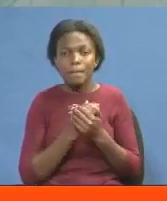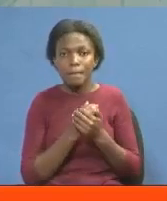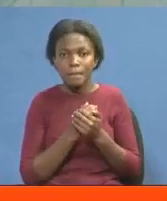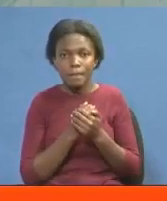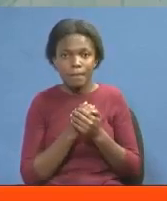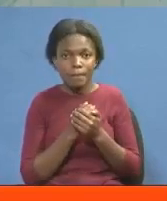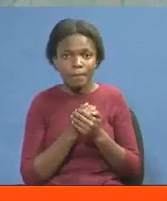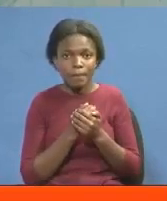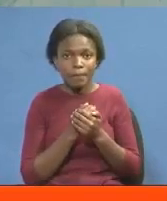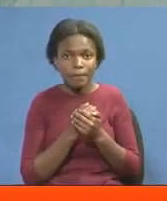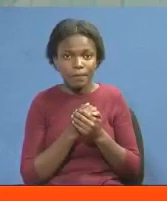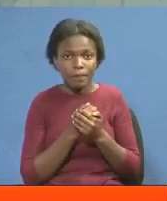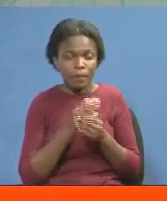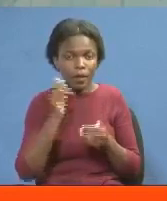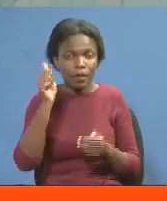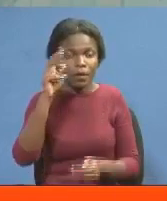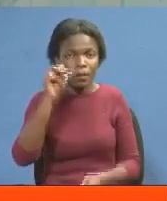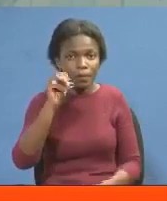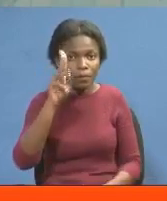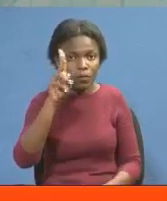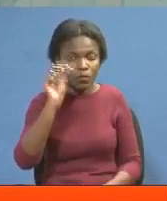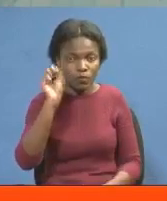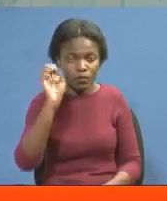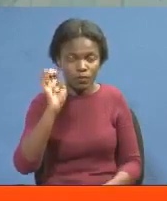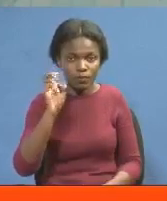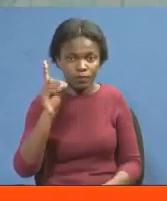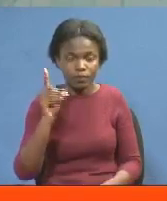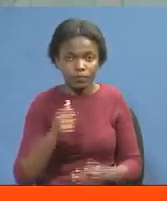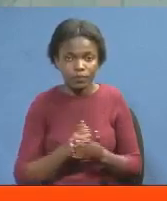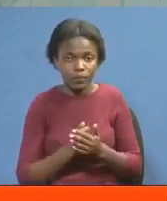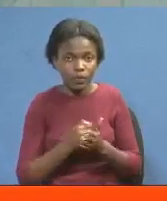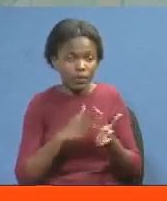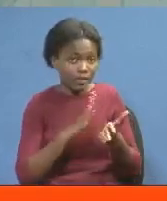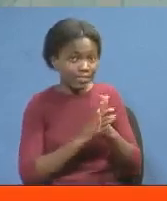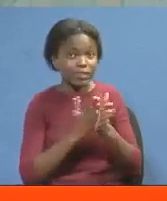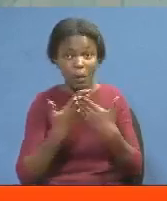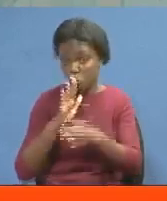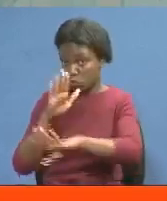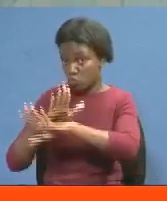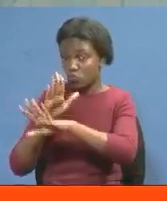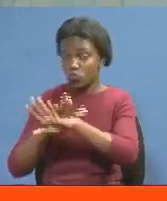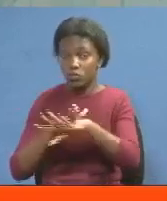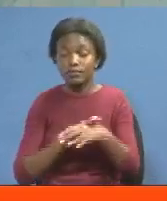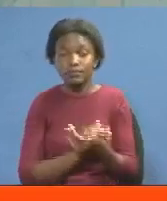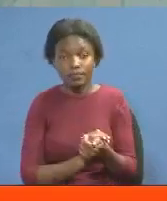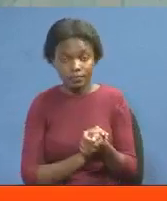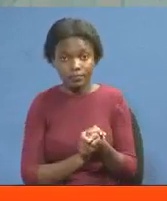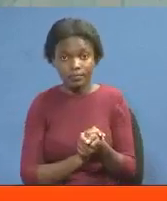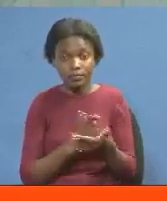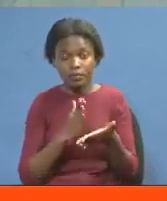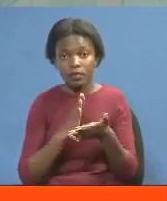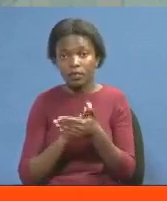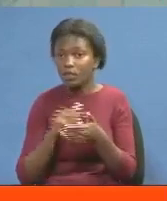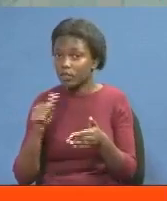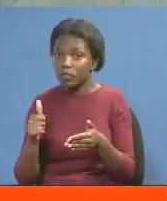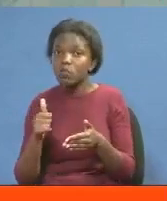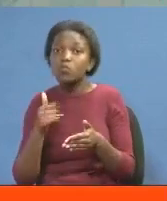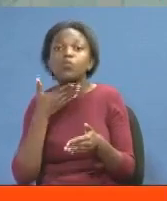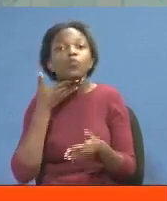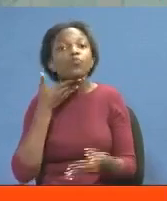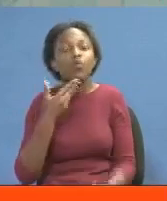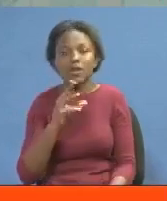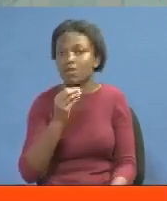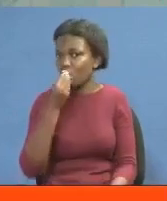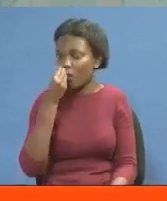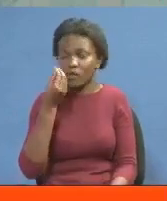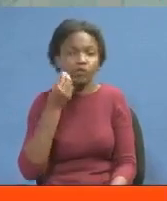they don't know about. Mm. Many are sincere refugees. They are there out of desperation. They need food. They need water. Mm. They